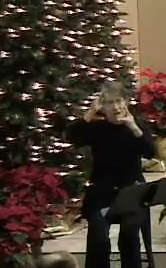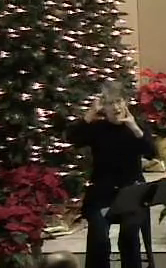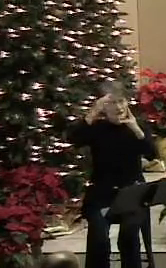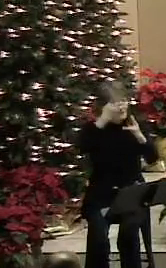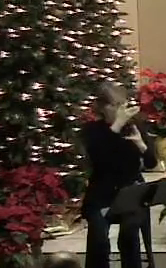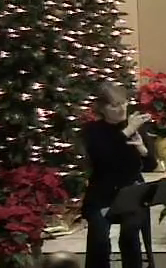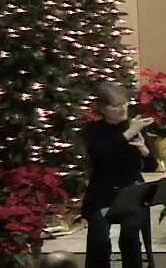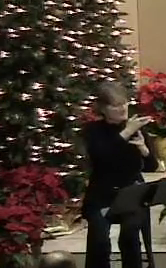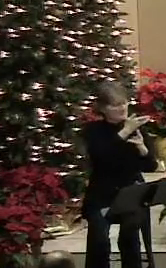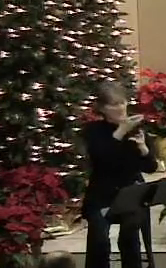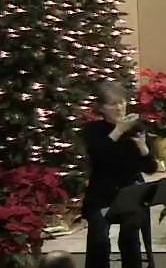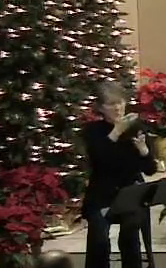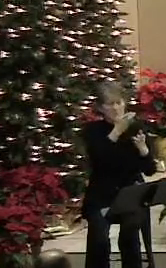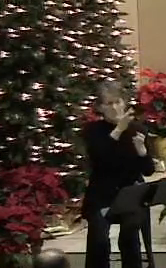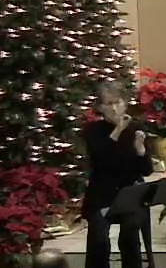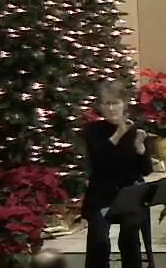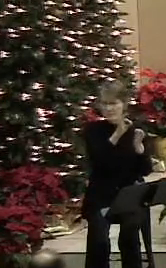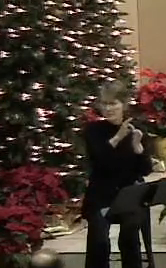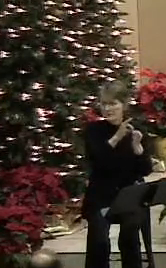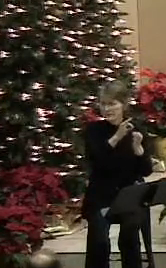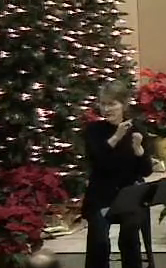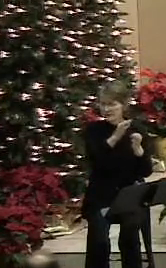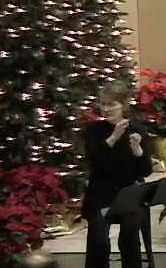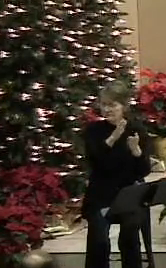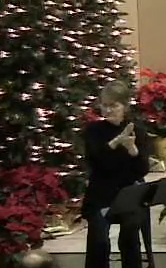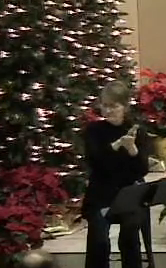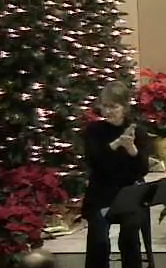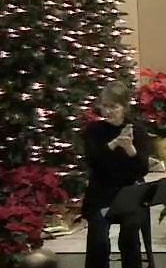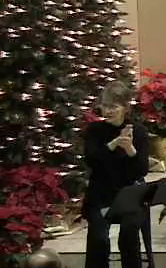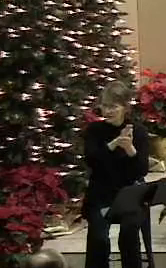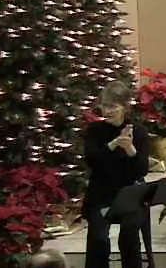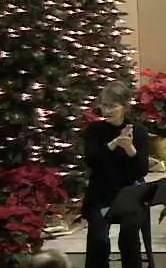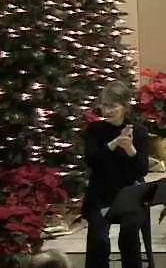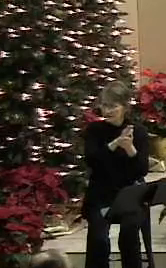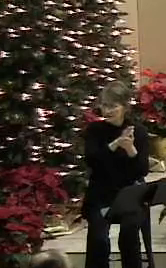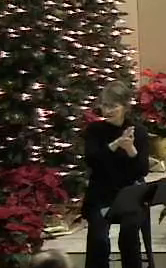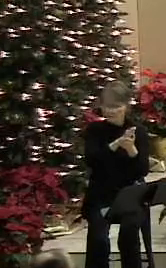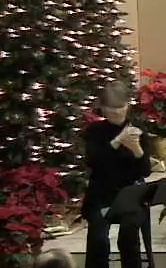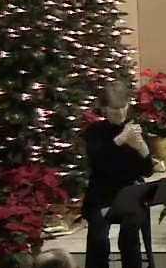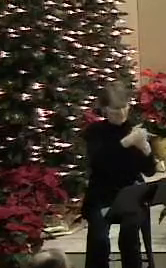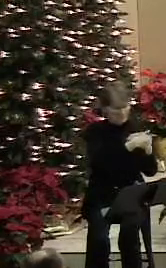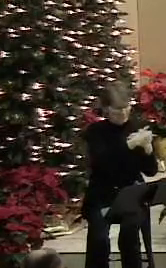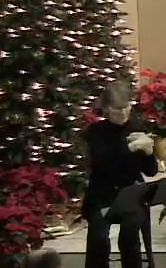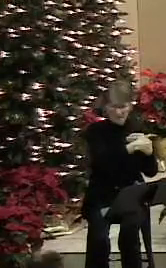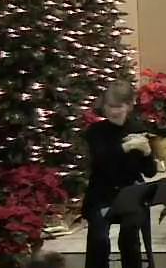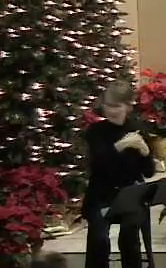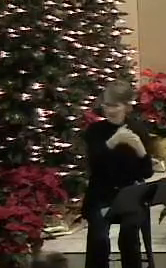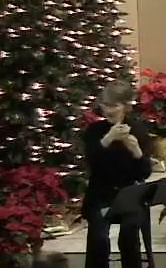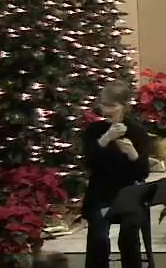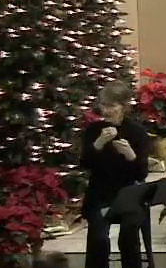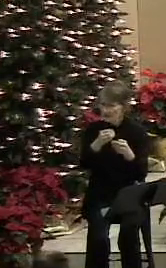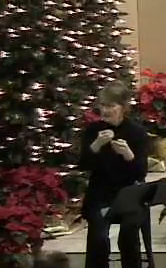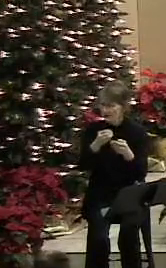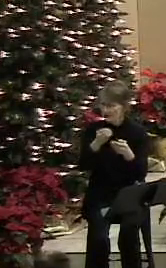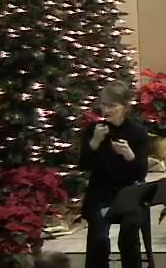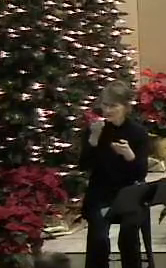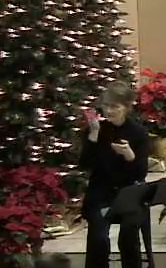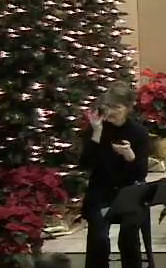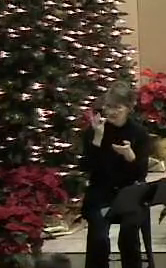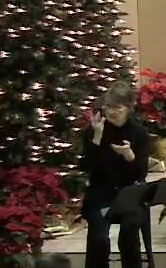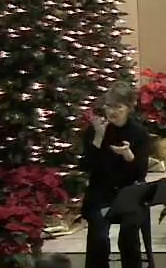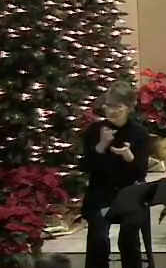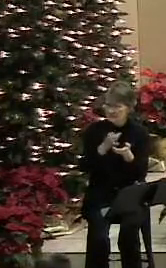this pure victim, this holy victim, this spotless victim, the holy bread of eternal life and the chalice of everlasting